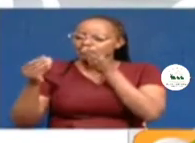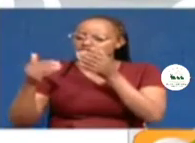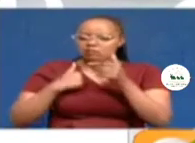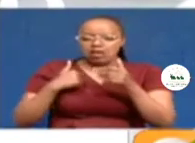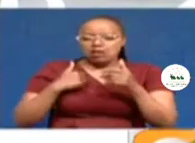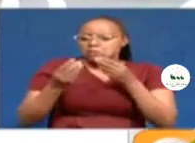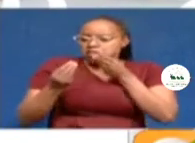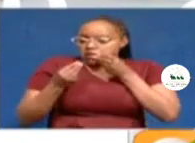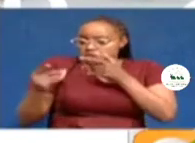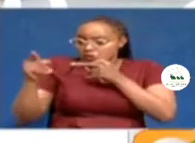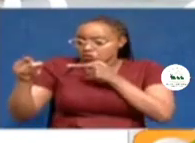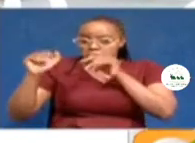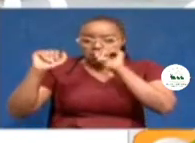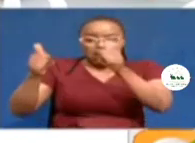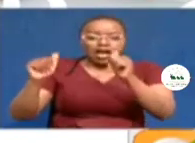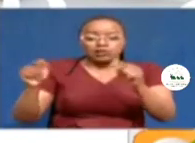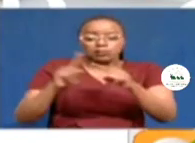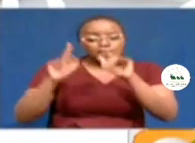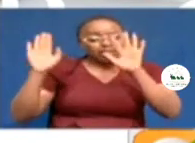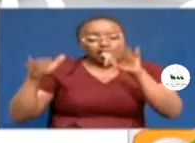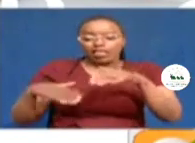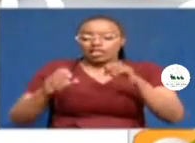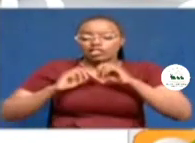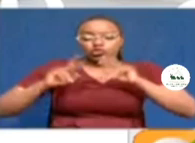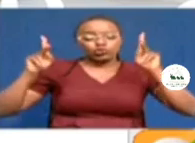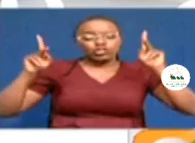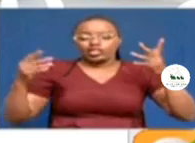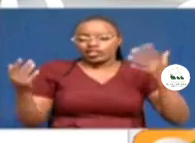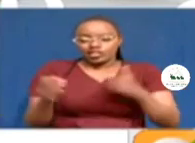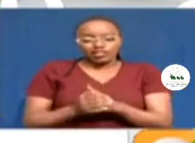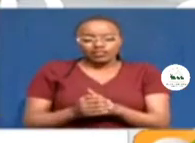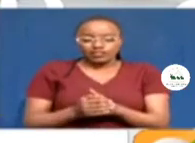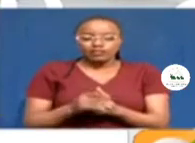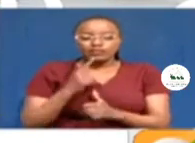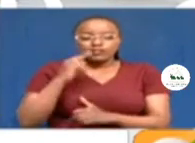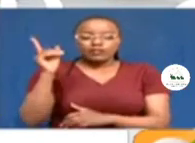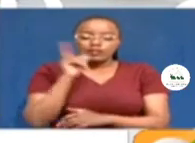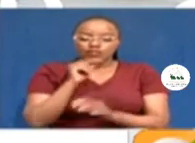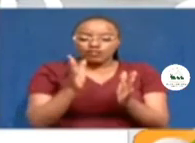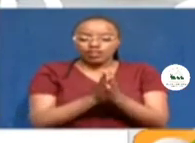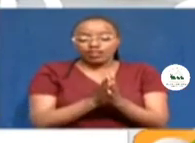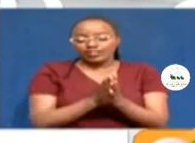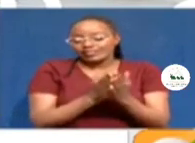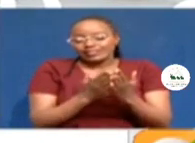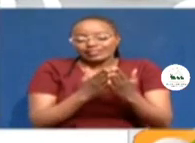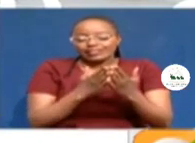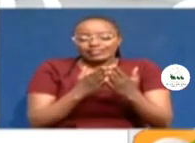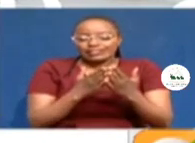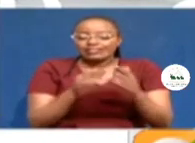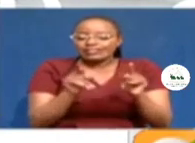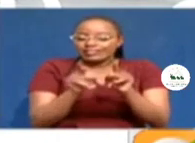but you know what Achebe says about the lizard. Absolutely. And the iroko tree.